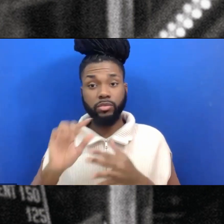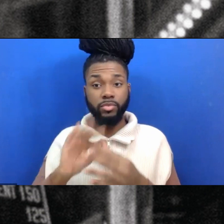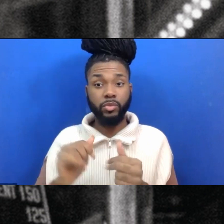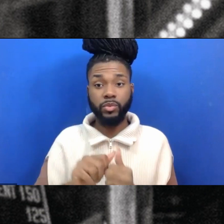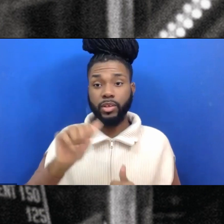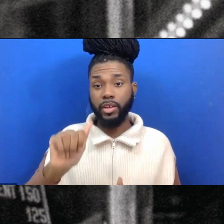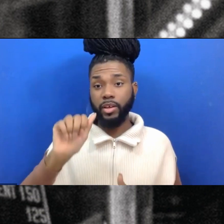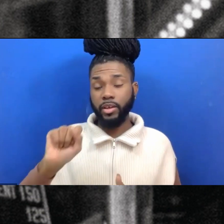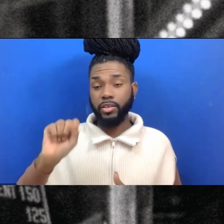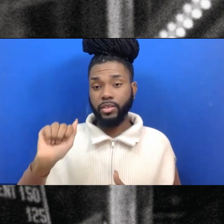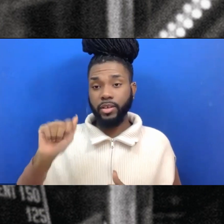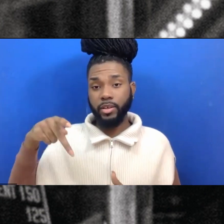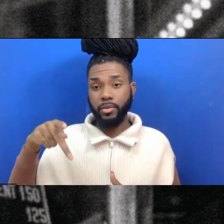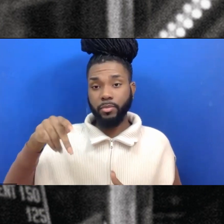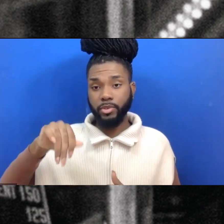ASAPJ,